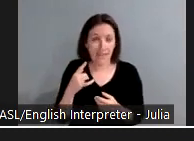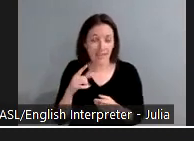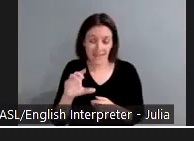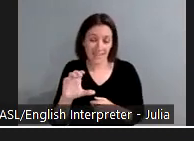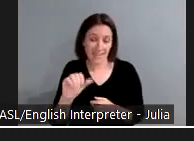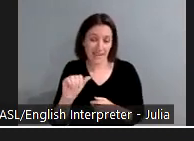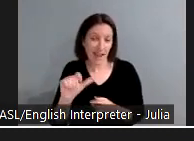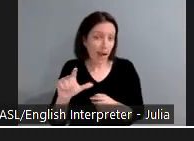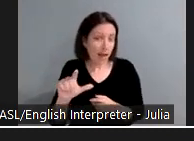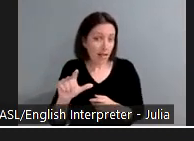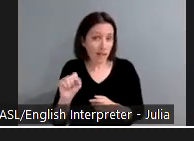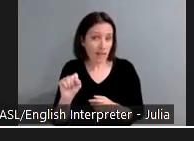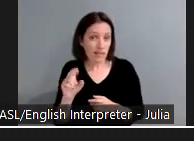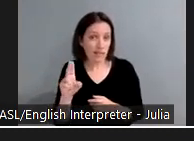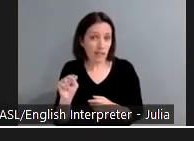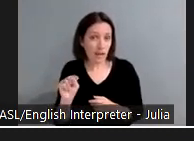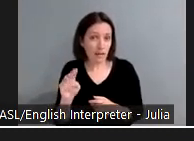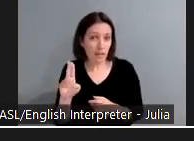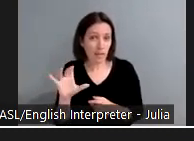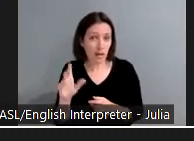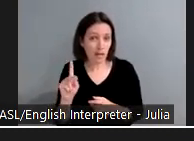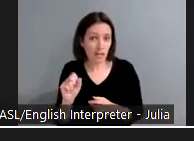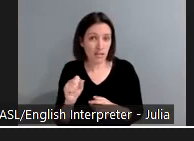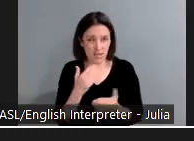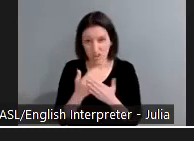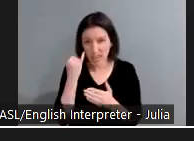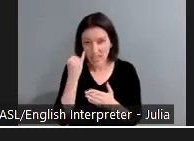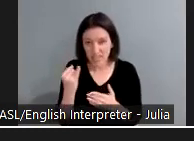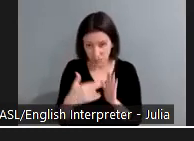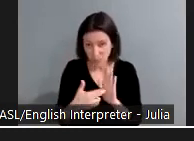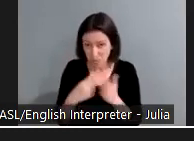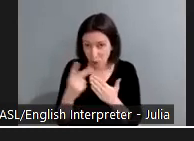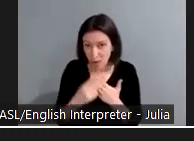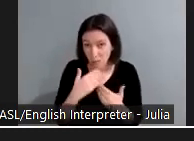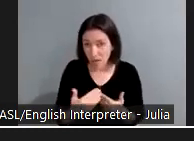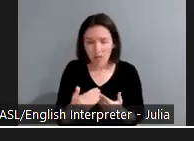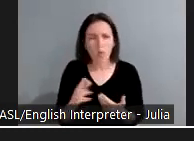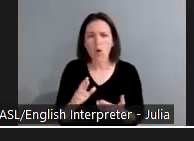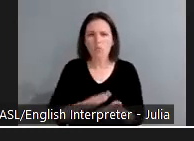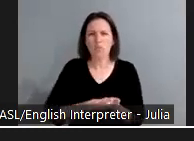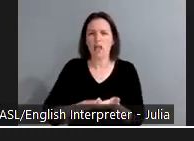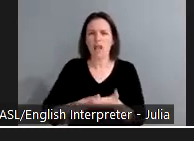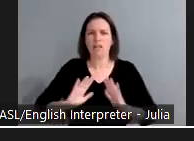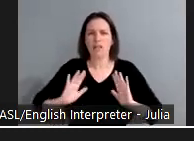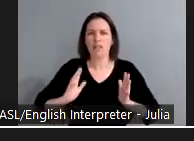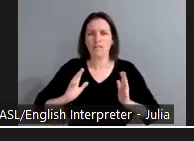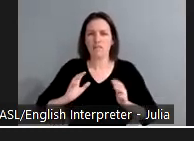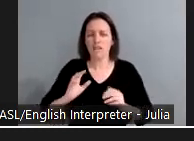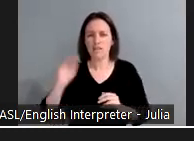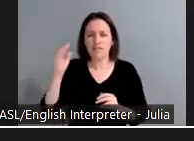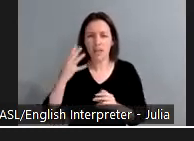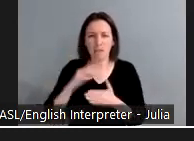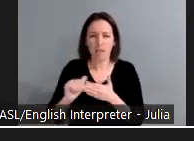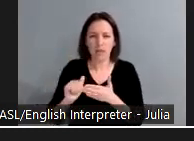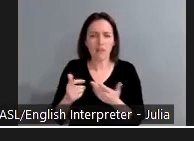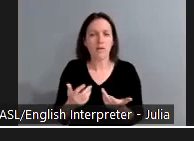idea? Does it represent the program well? Or would Sunbucks, just plain Sunbucks, be better suited? Or maybe you like